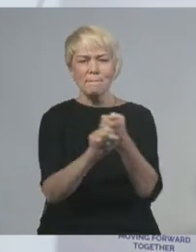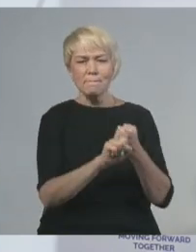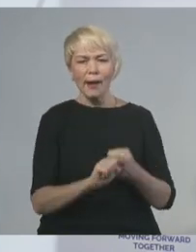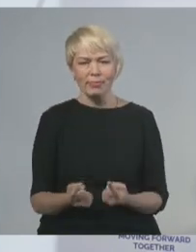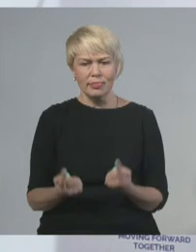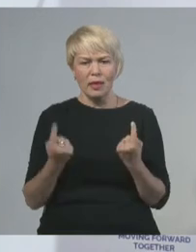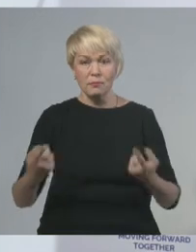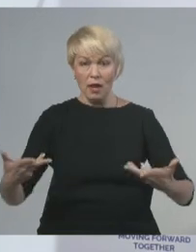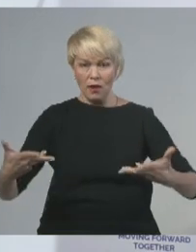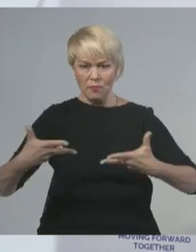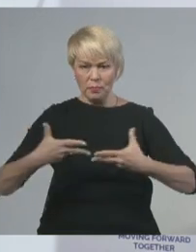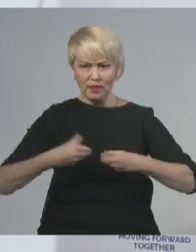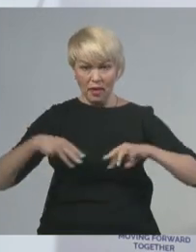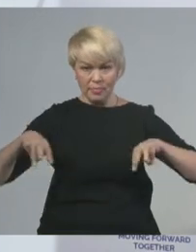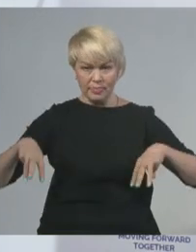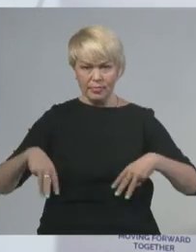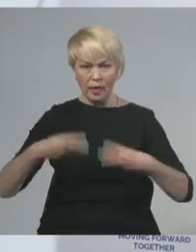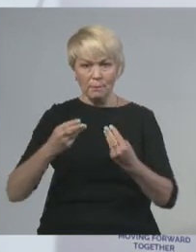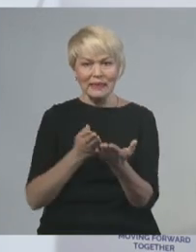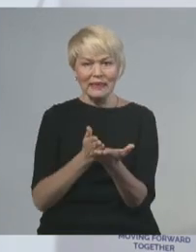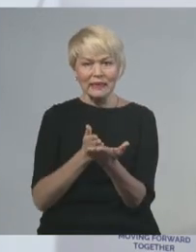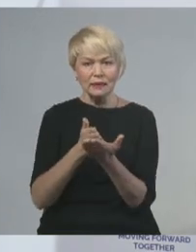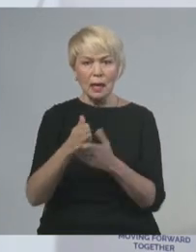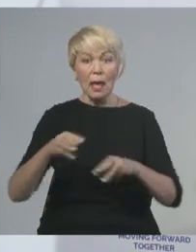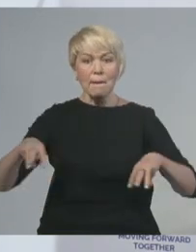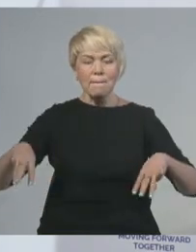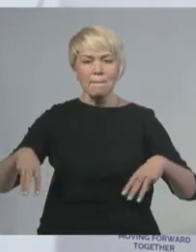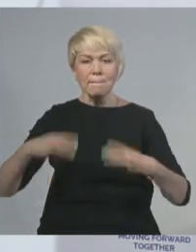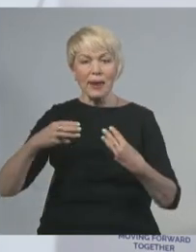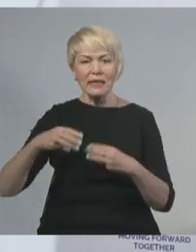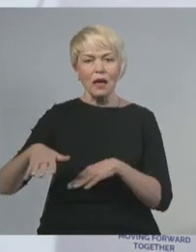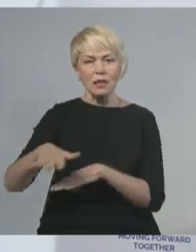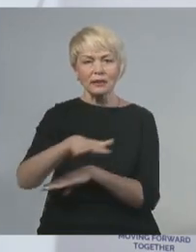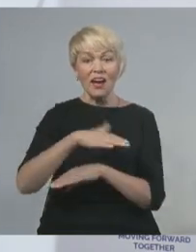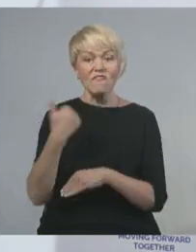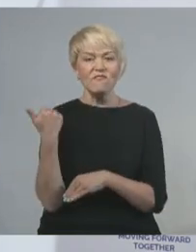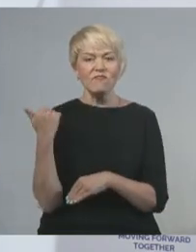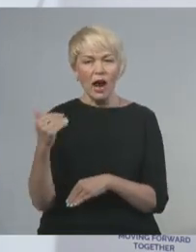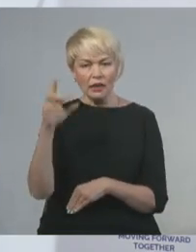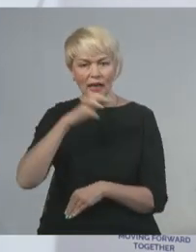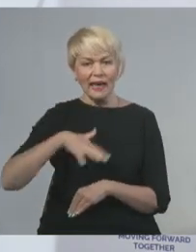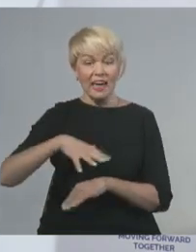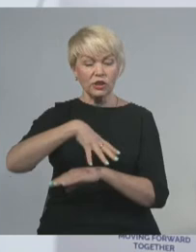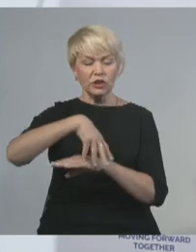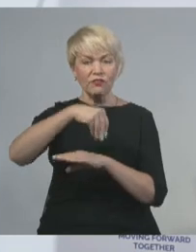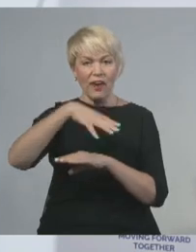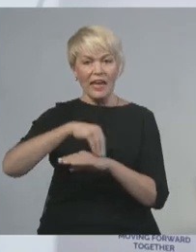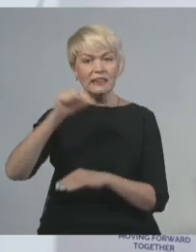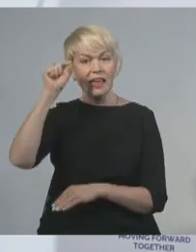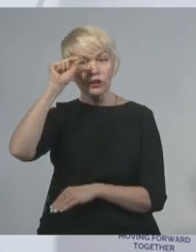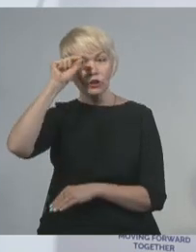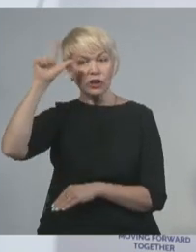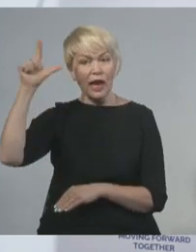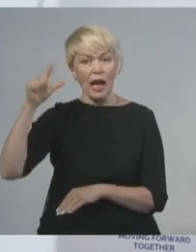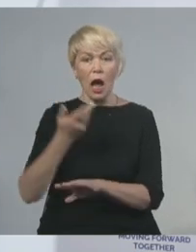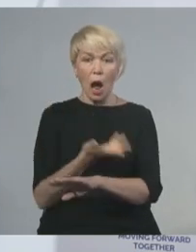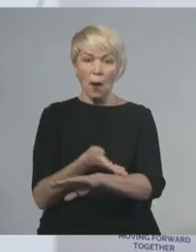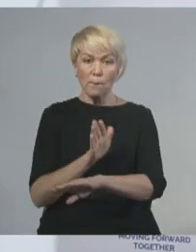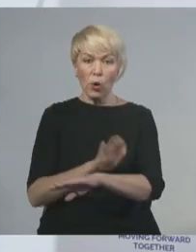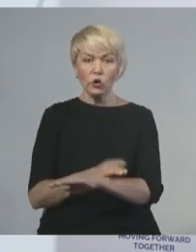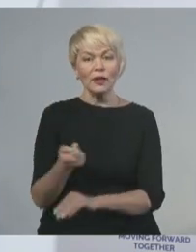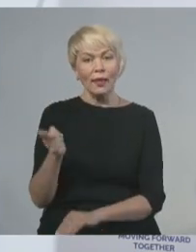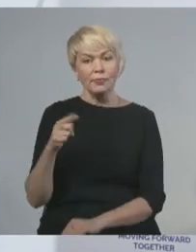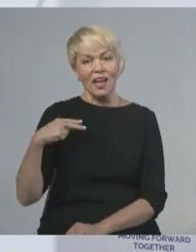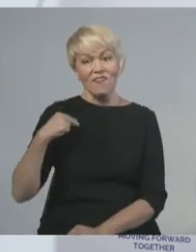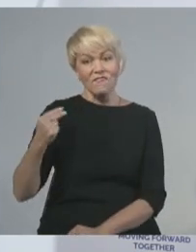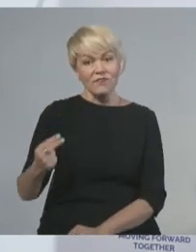sector the media environment in your countries we're talking about sweden czech republic poland and france and let